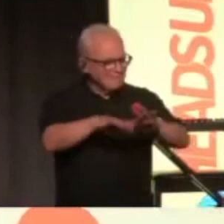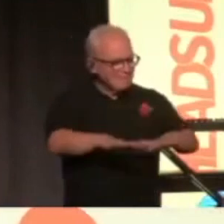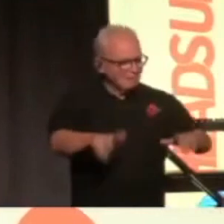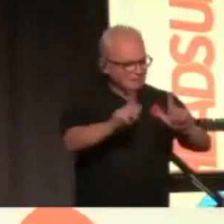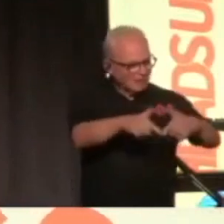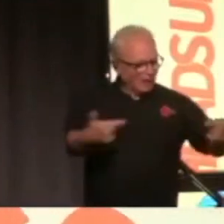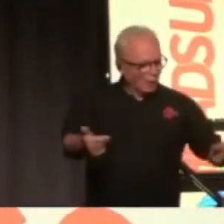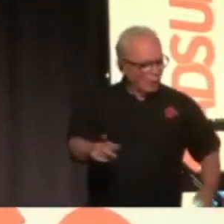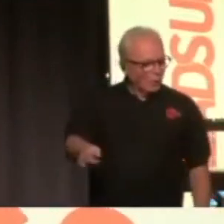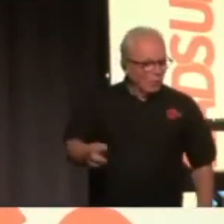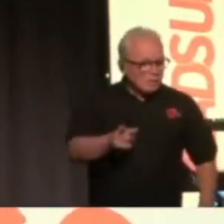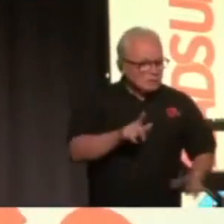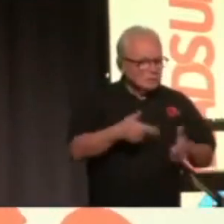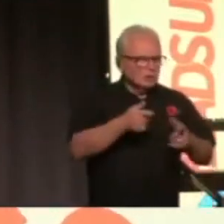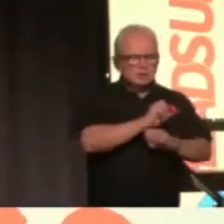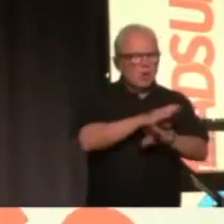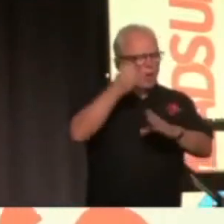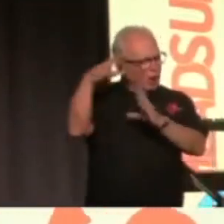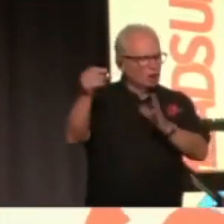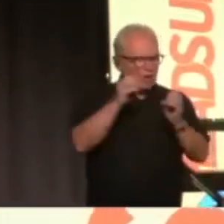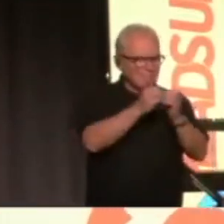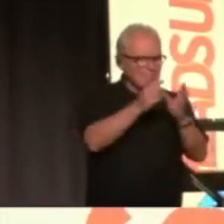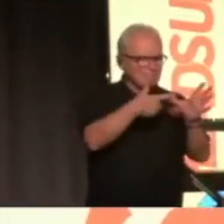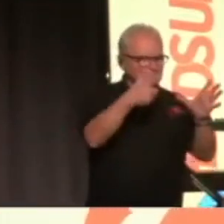lingo, which is, don't lose the bop.